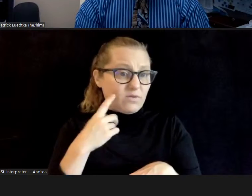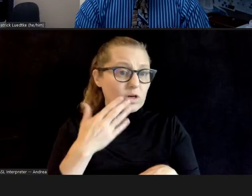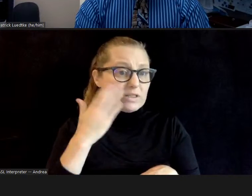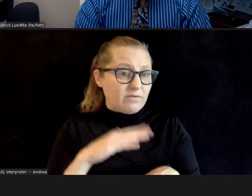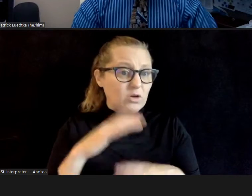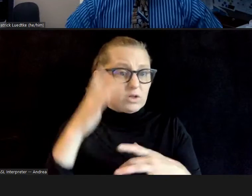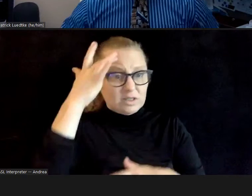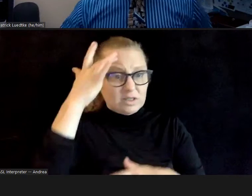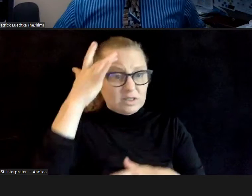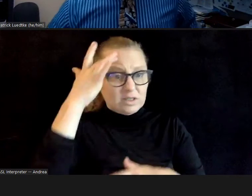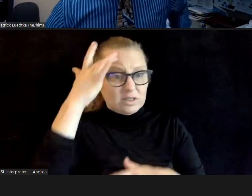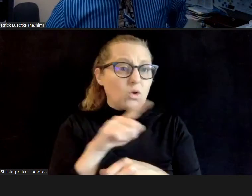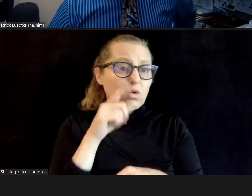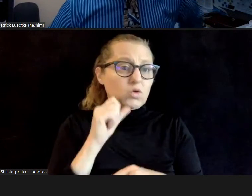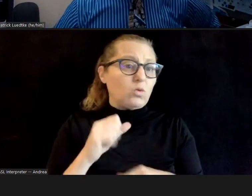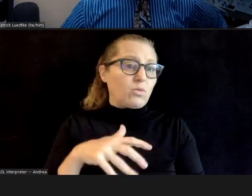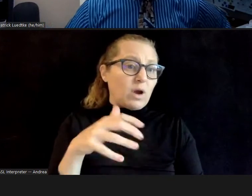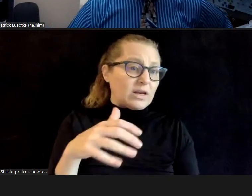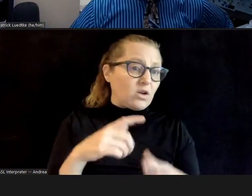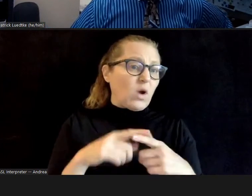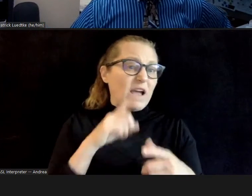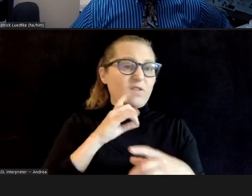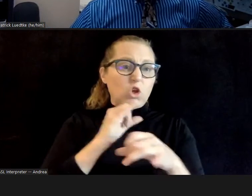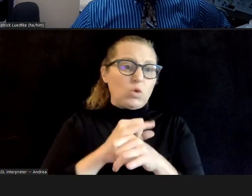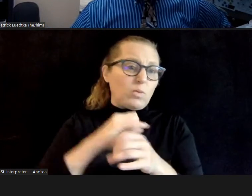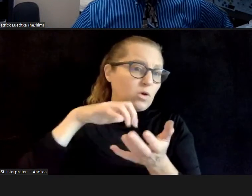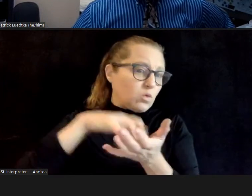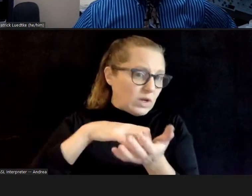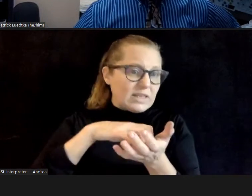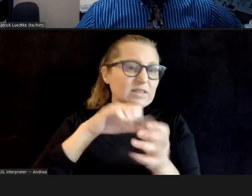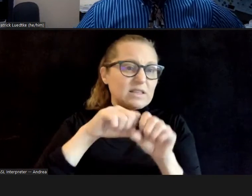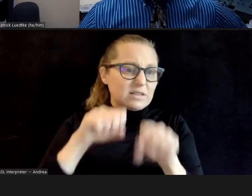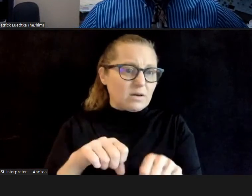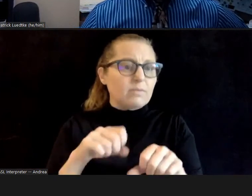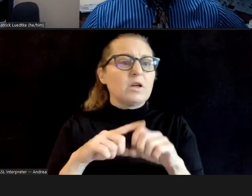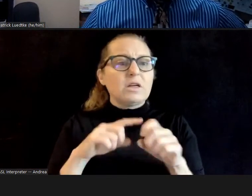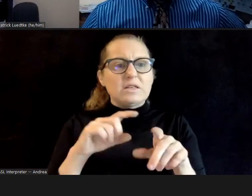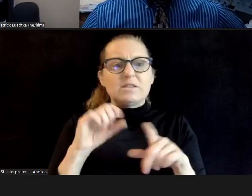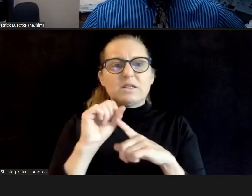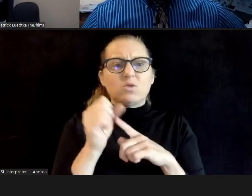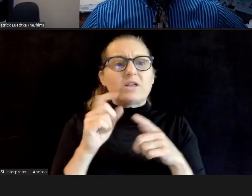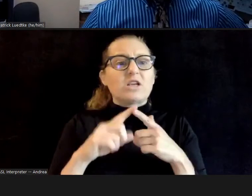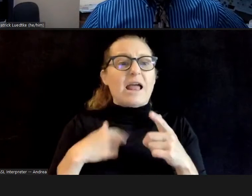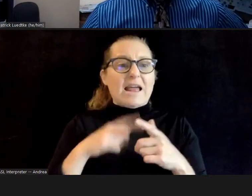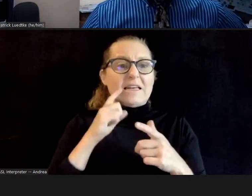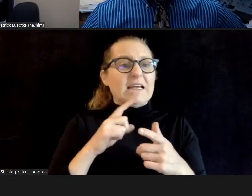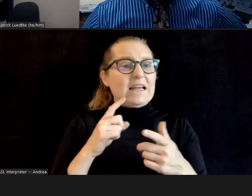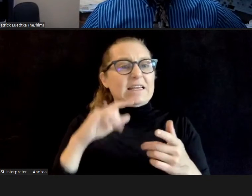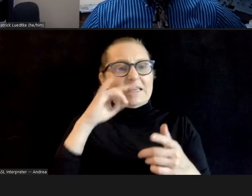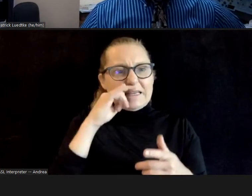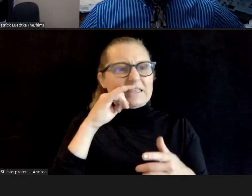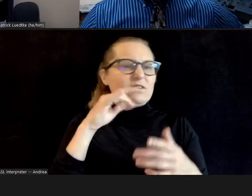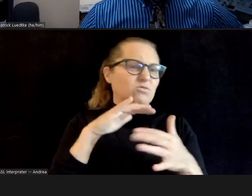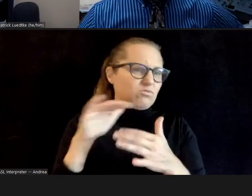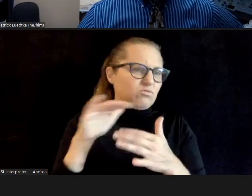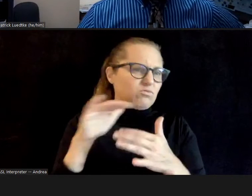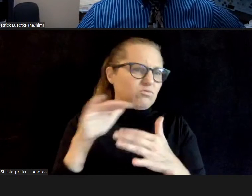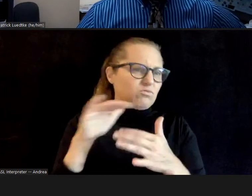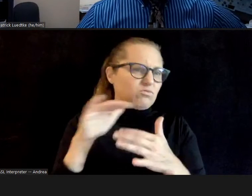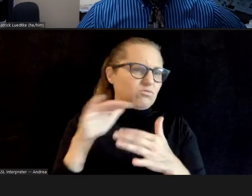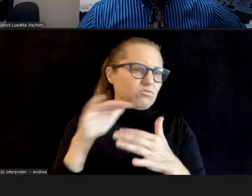those who are pregnant or have immunocompromising conditions, as well as pediatric patients, which we have not had any yet here in